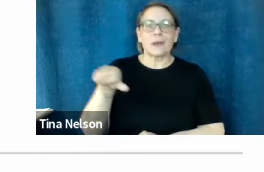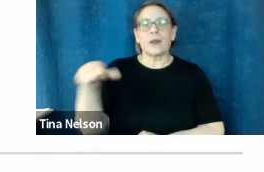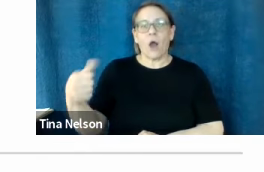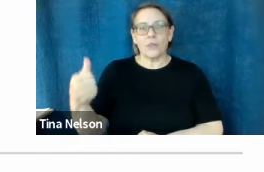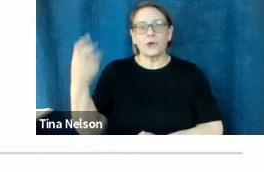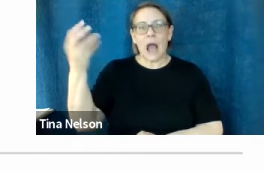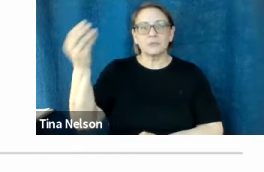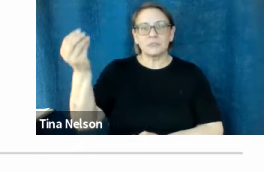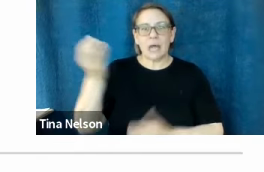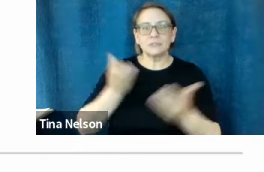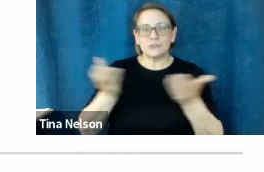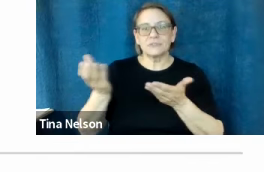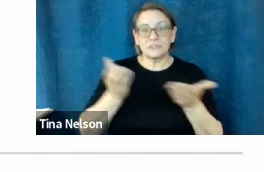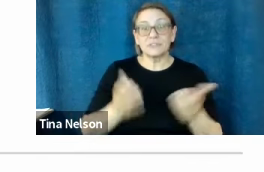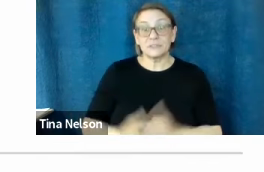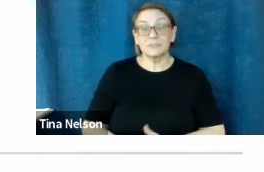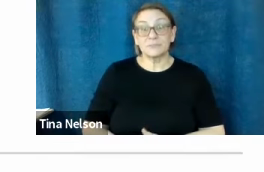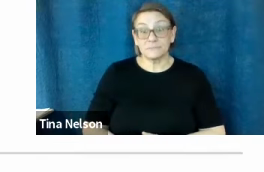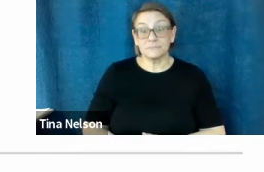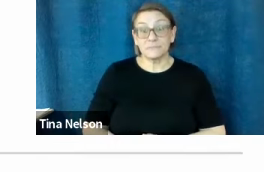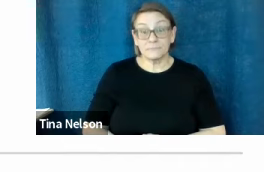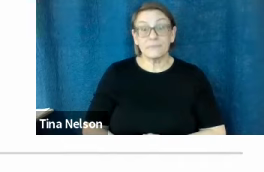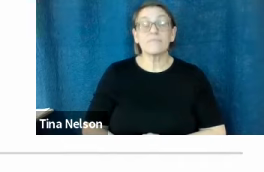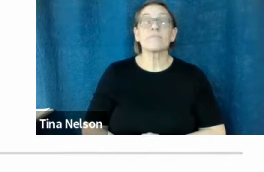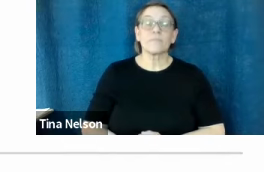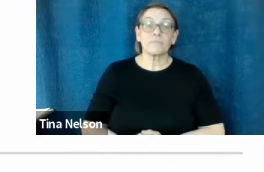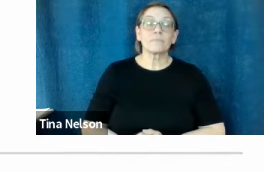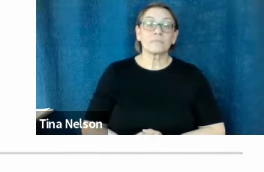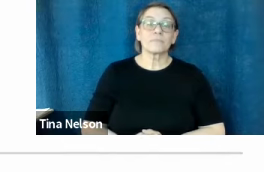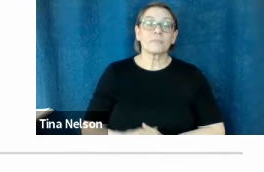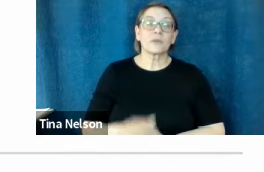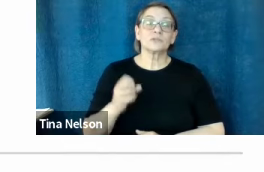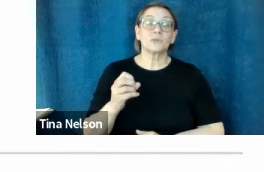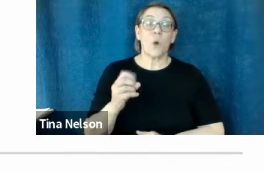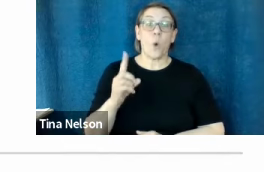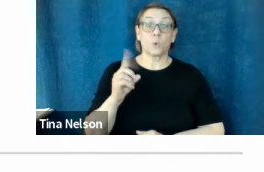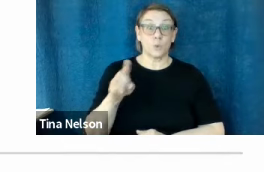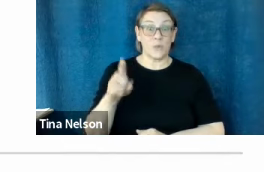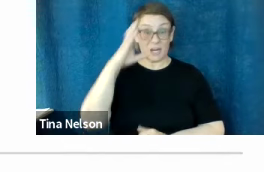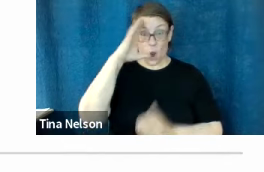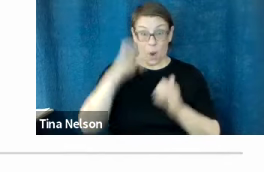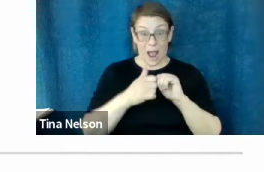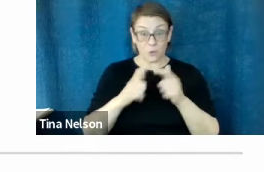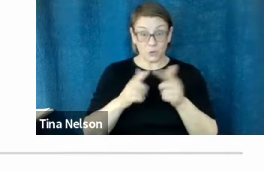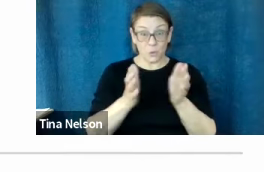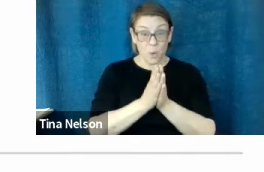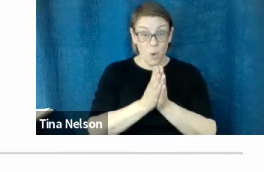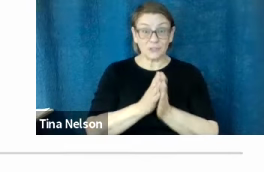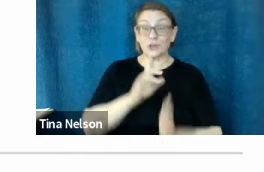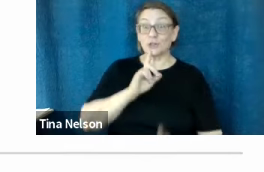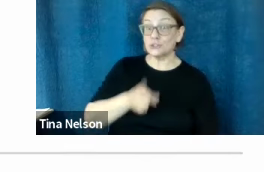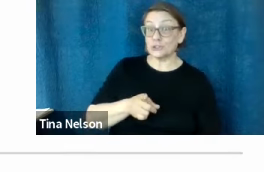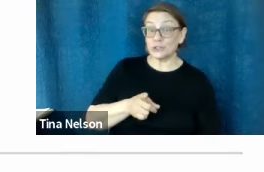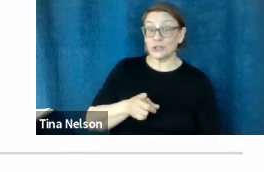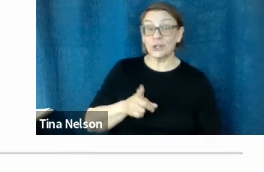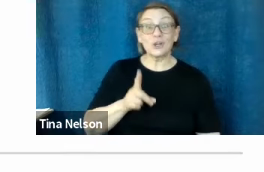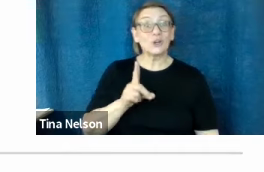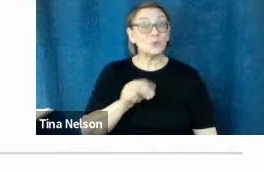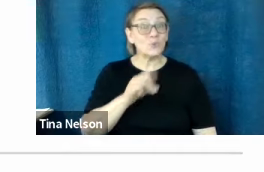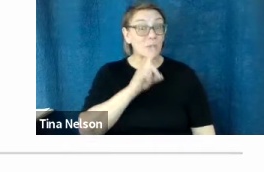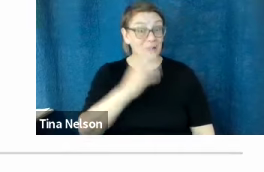that the commission refers to so on and so forth. So do they know how to request a sign language interpreter? Sure. Does that mean they know how to do it through the